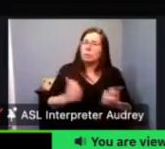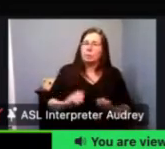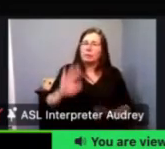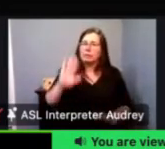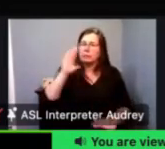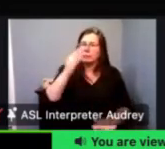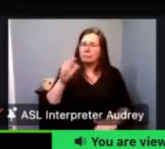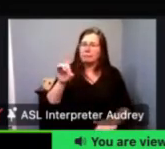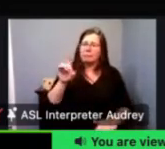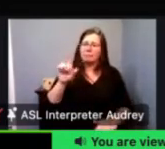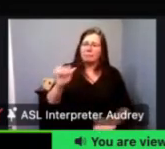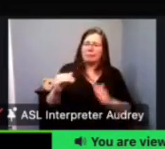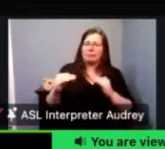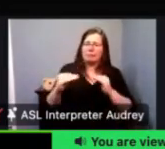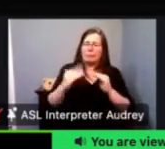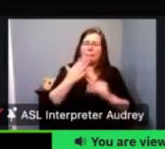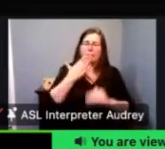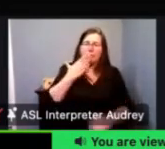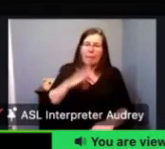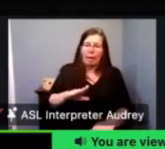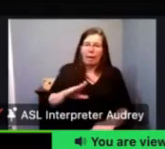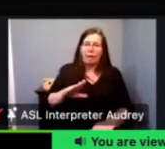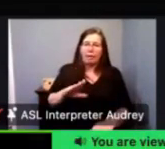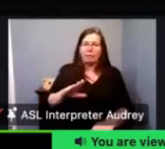is a bad word by making it sound